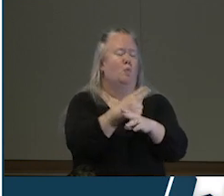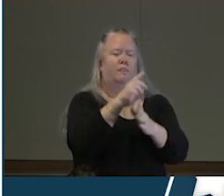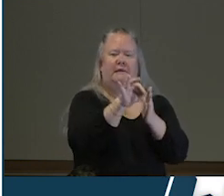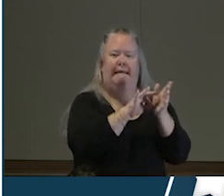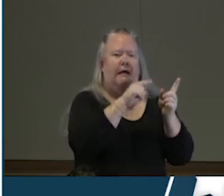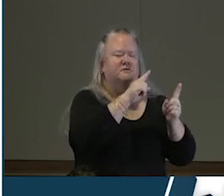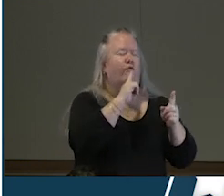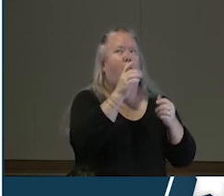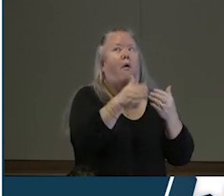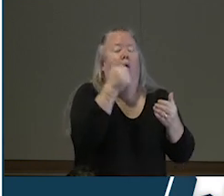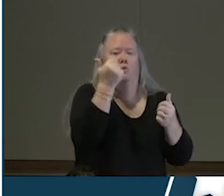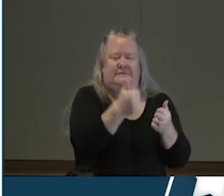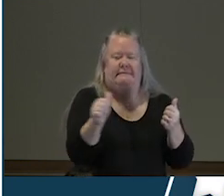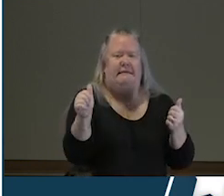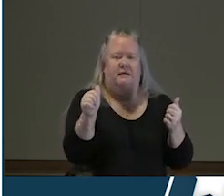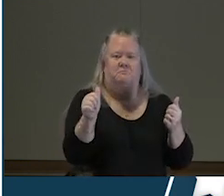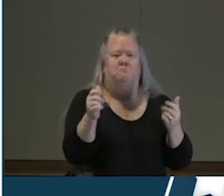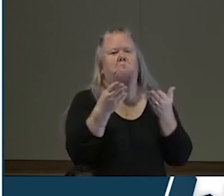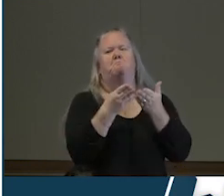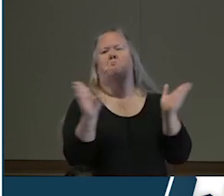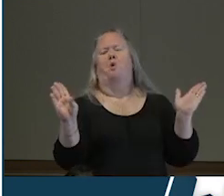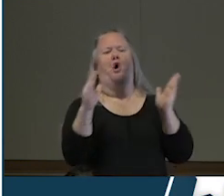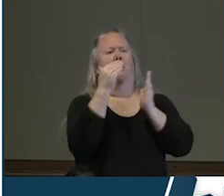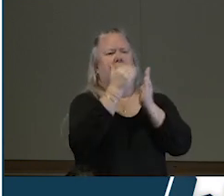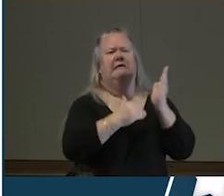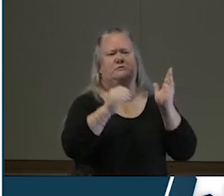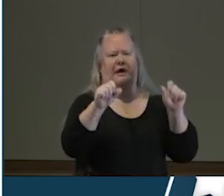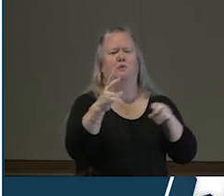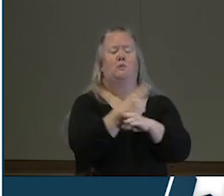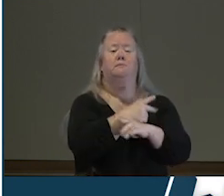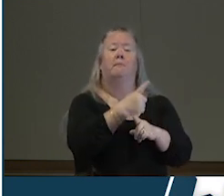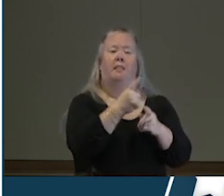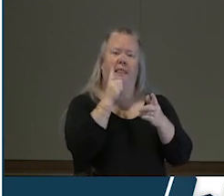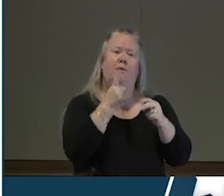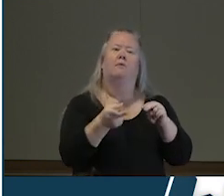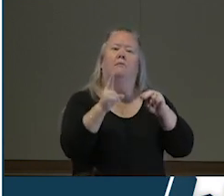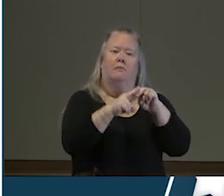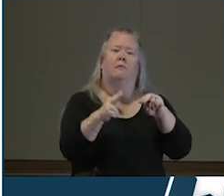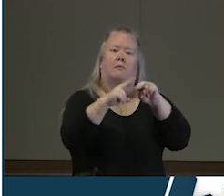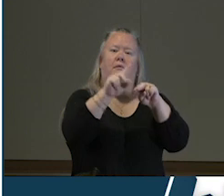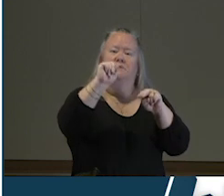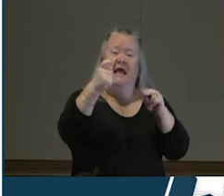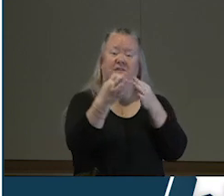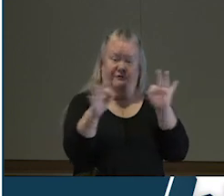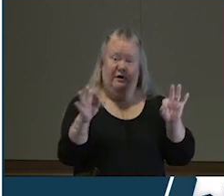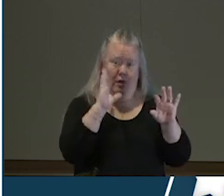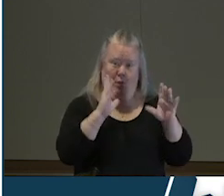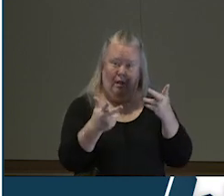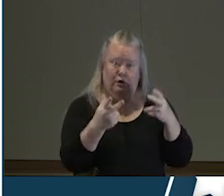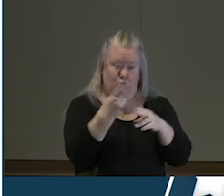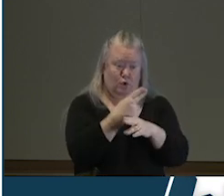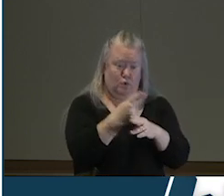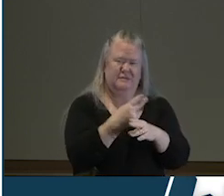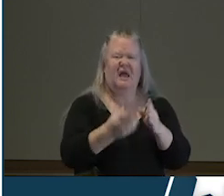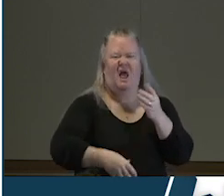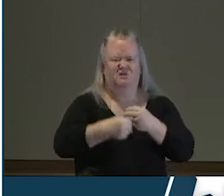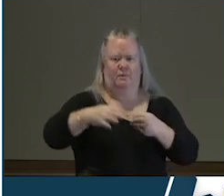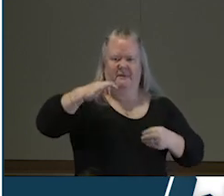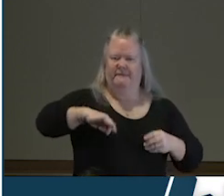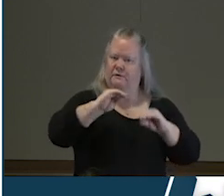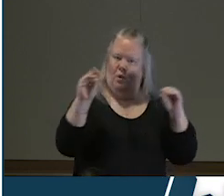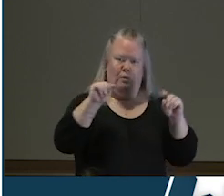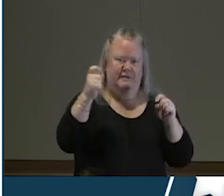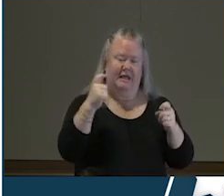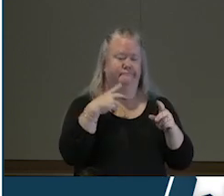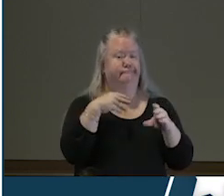for almost anything. There's a pretty broad list, but they're going to grow tax-free, come out tax-free, right? So you get that extra benefit by